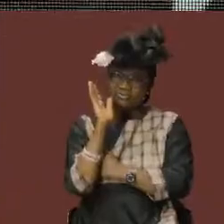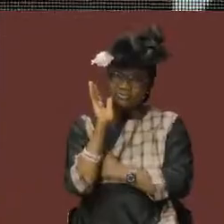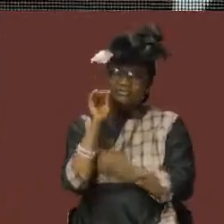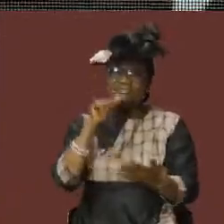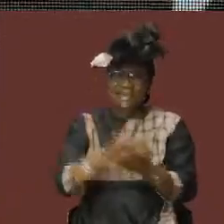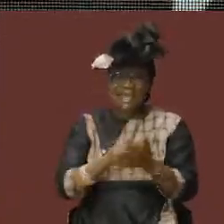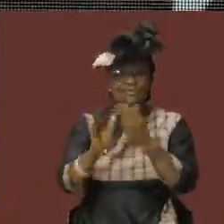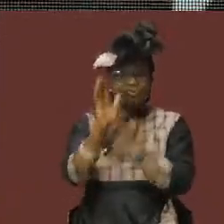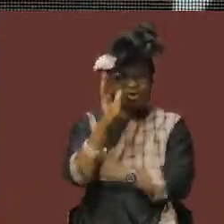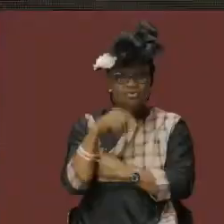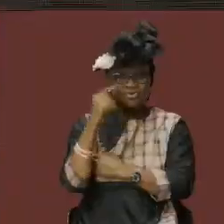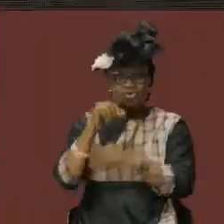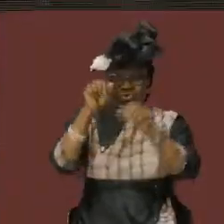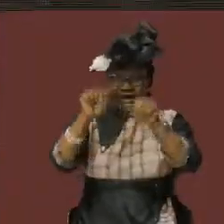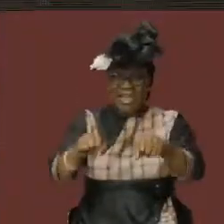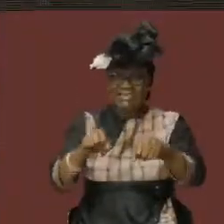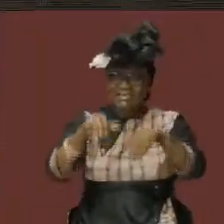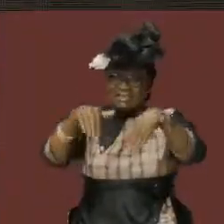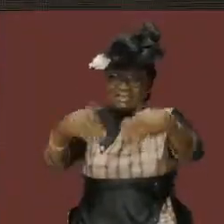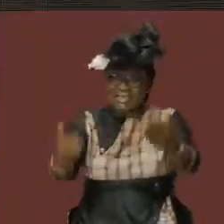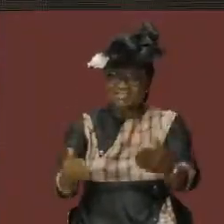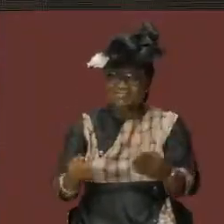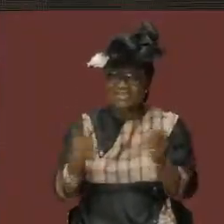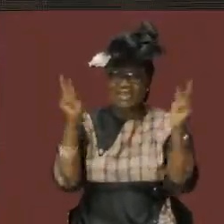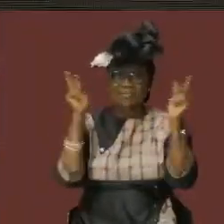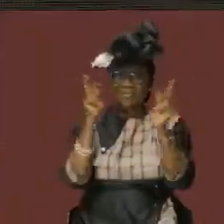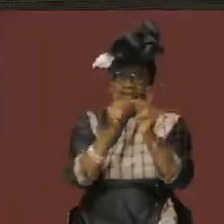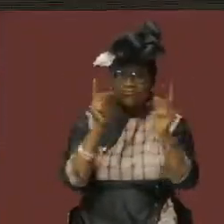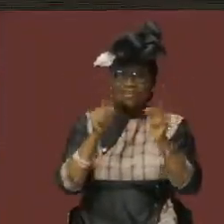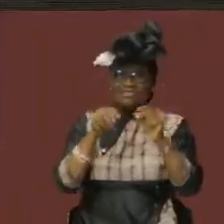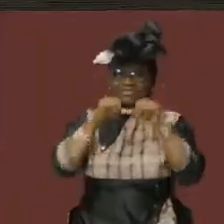That God who can give perfect blessing.